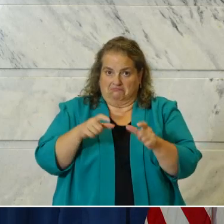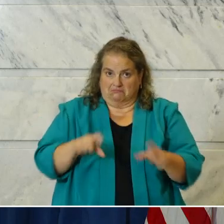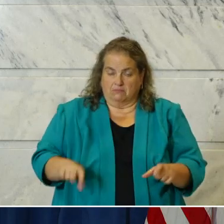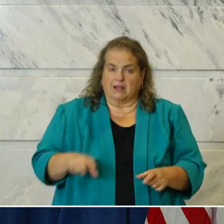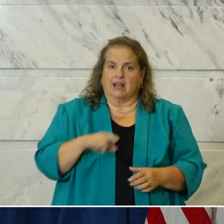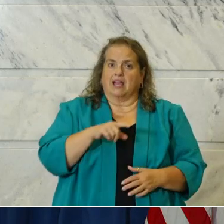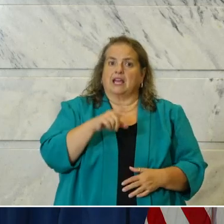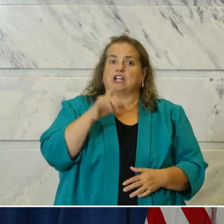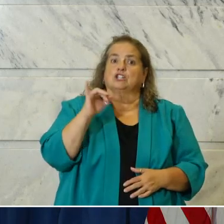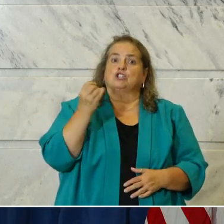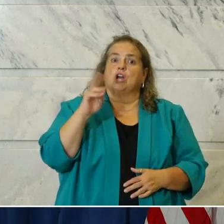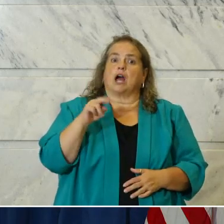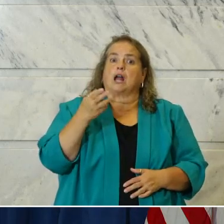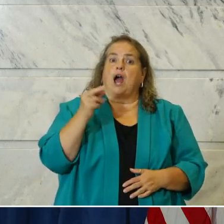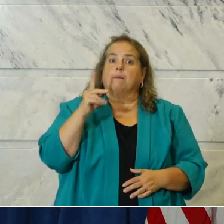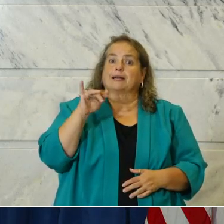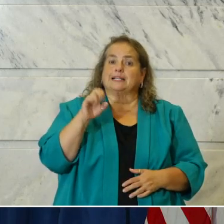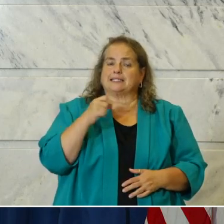difference lies.